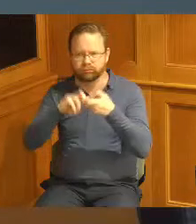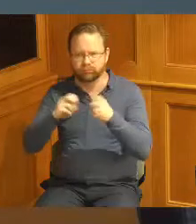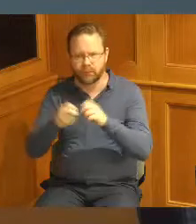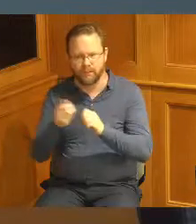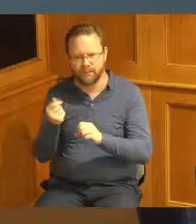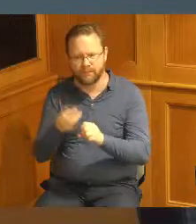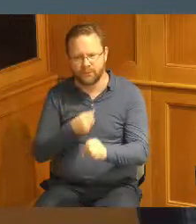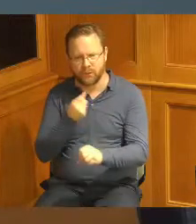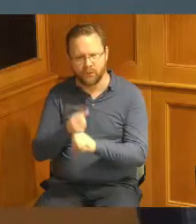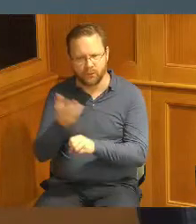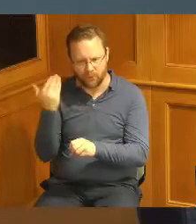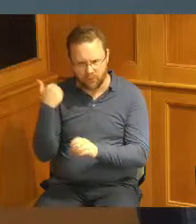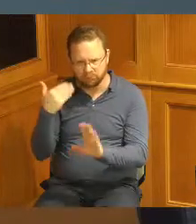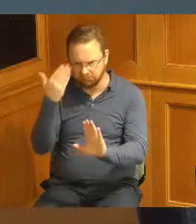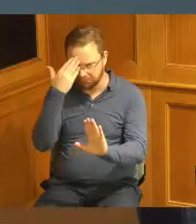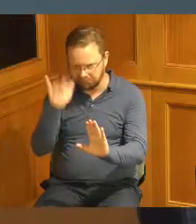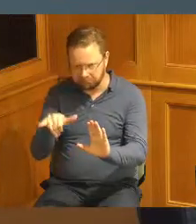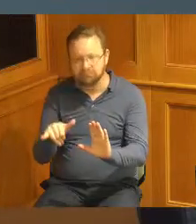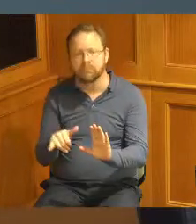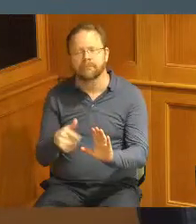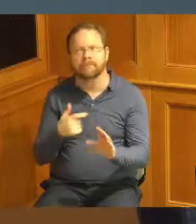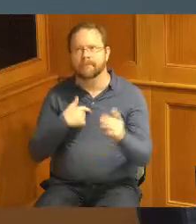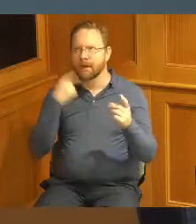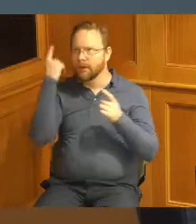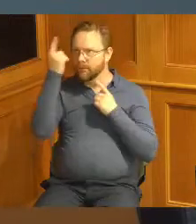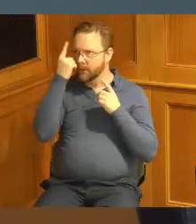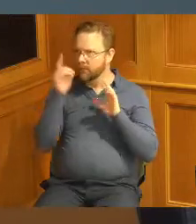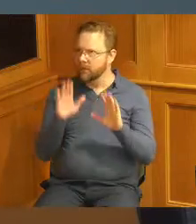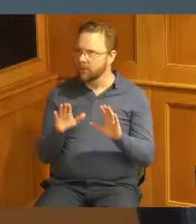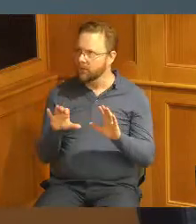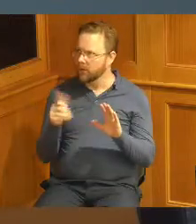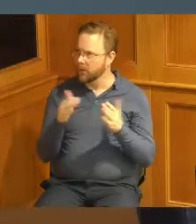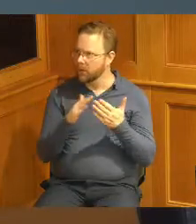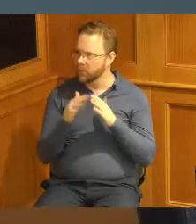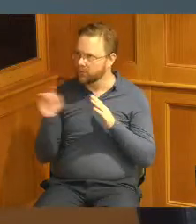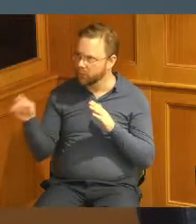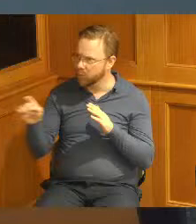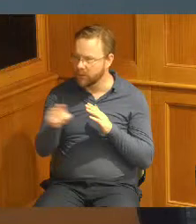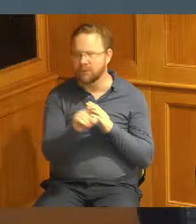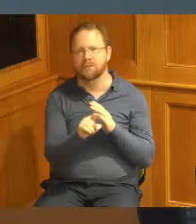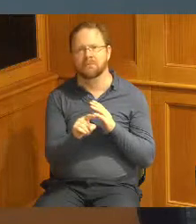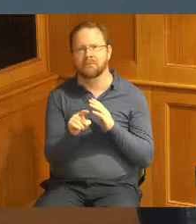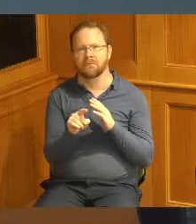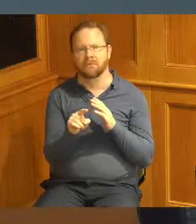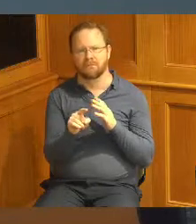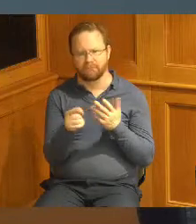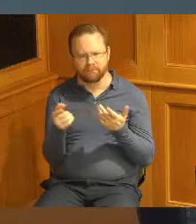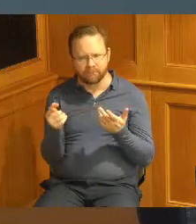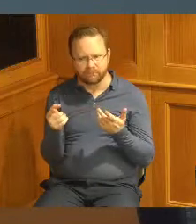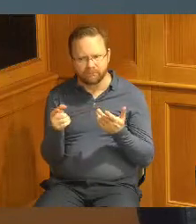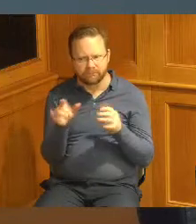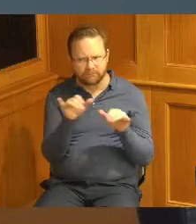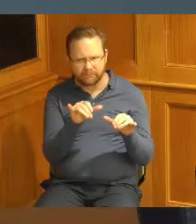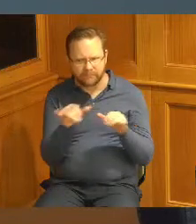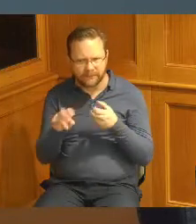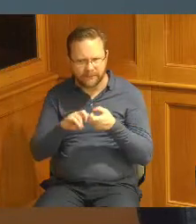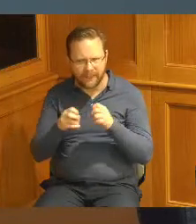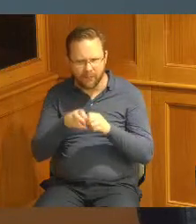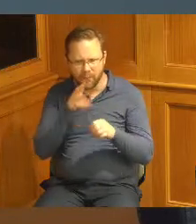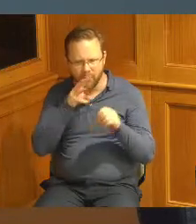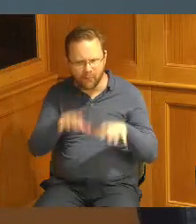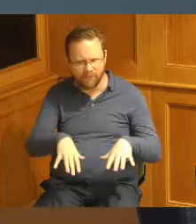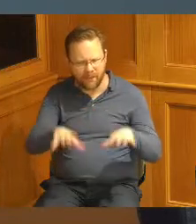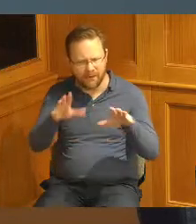ago. I'm aware of that. I'm just thinking about the other communities or villages that also have flooding problems, and